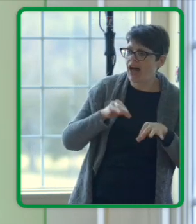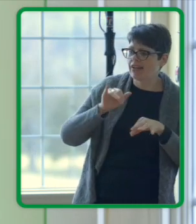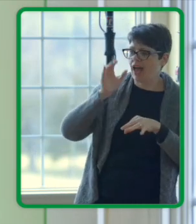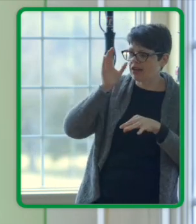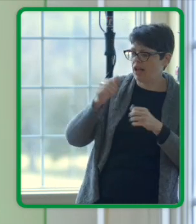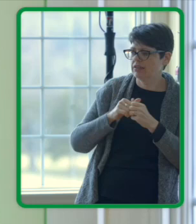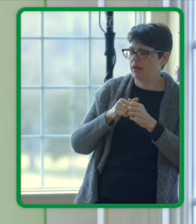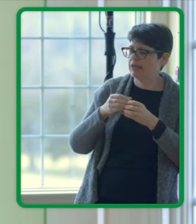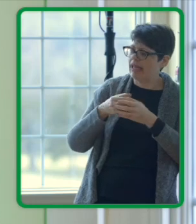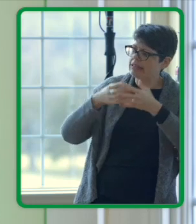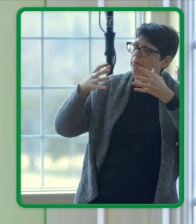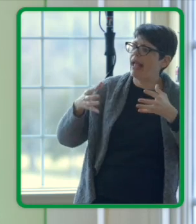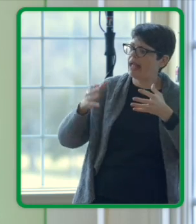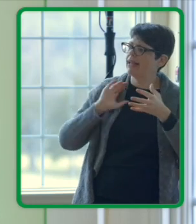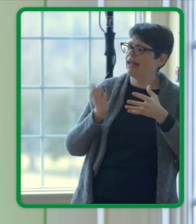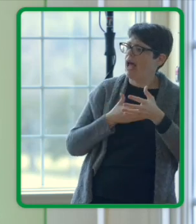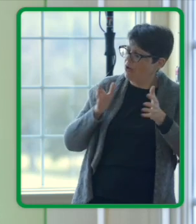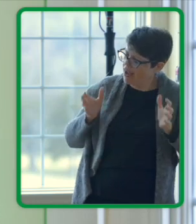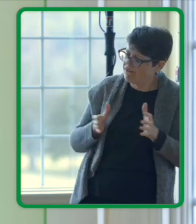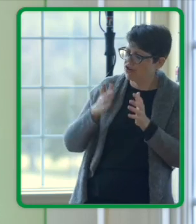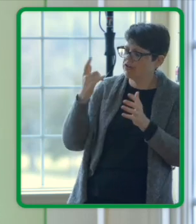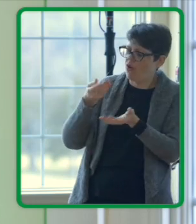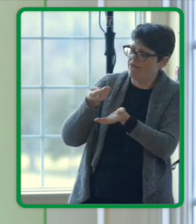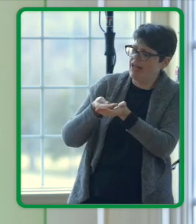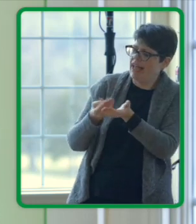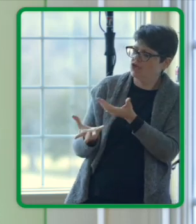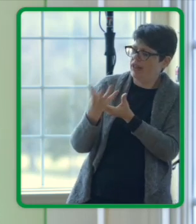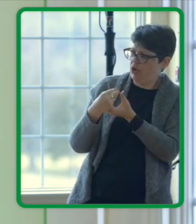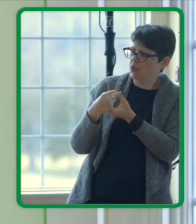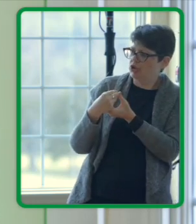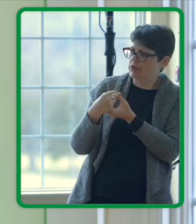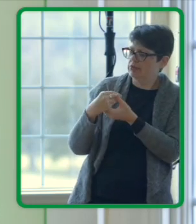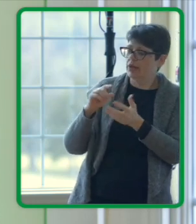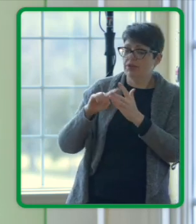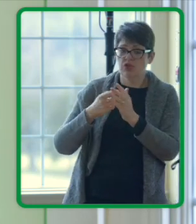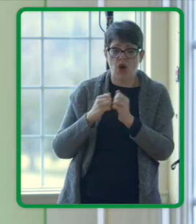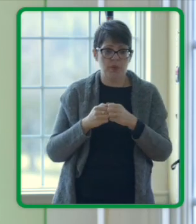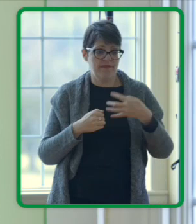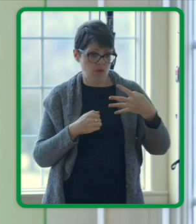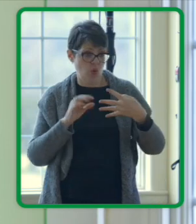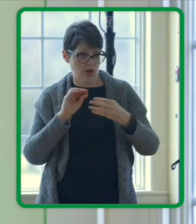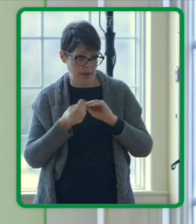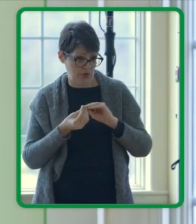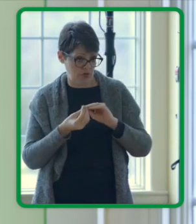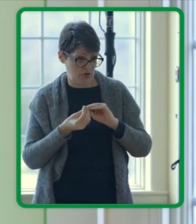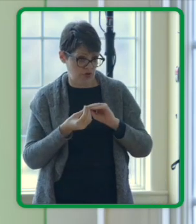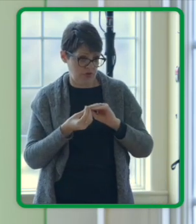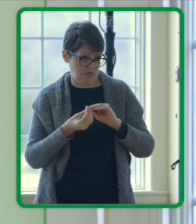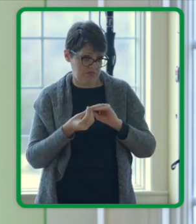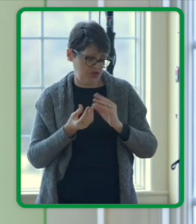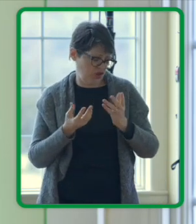financial inclusion efforts in 2023. And I'll start with 4 numbers. Now, there's no